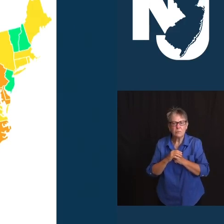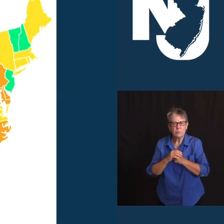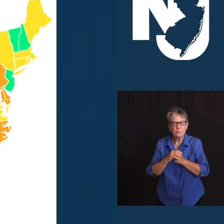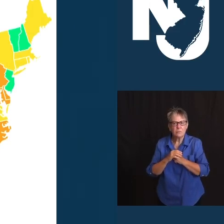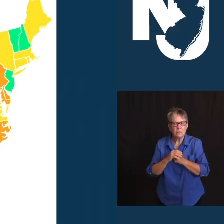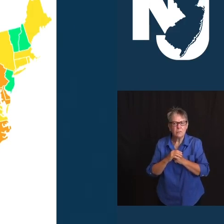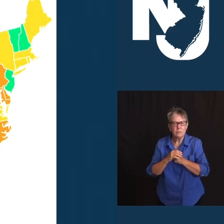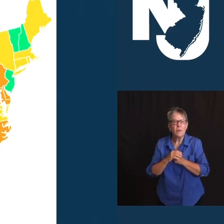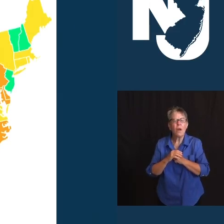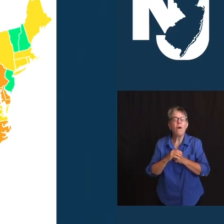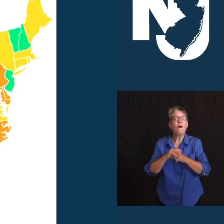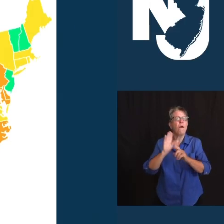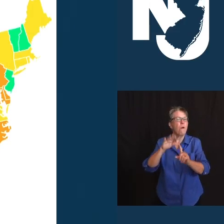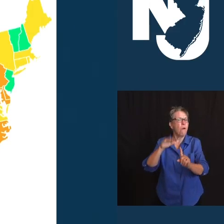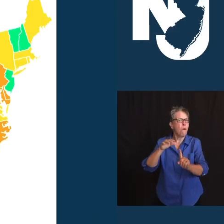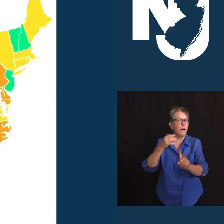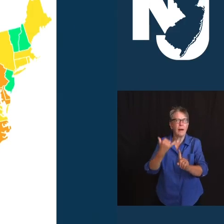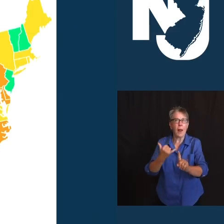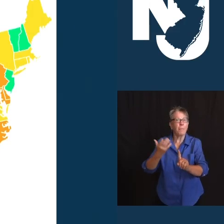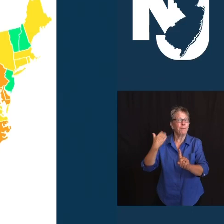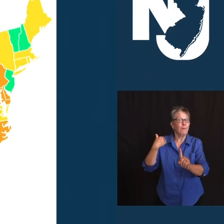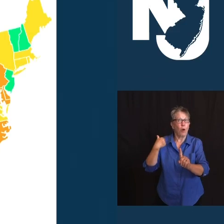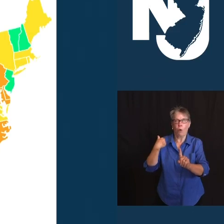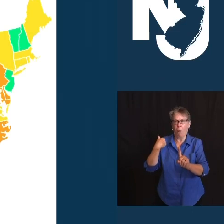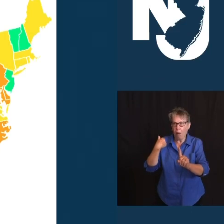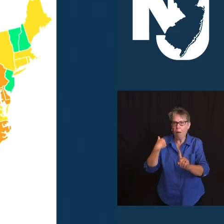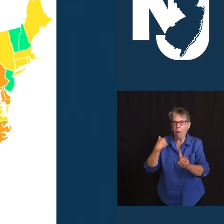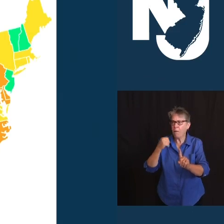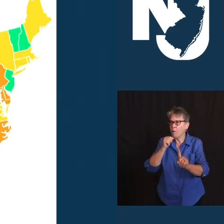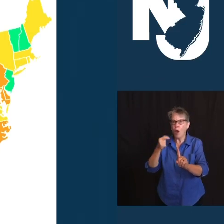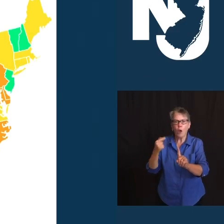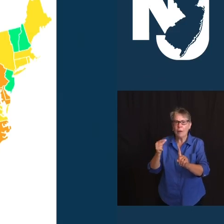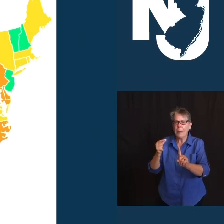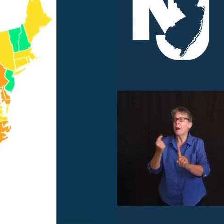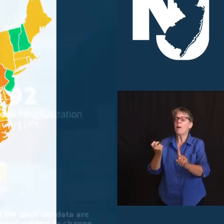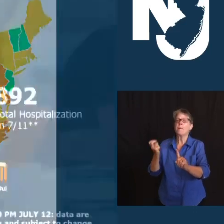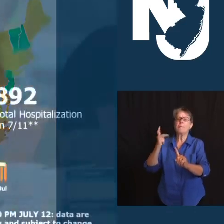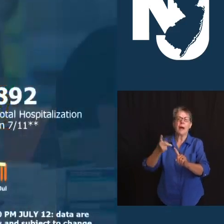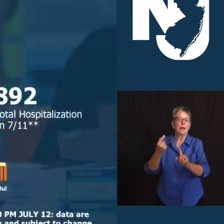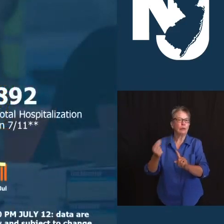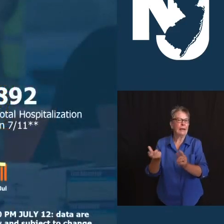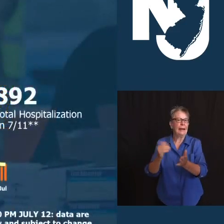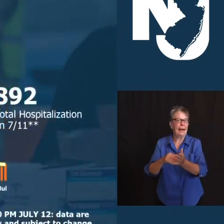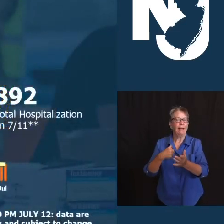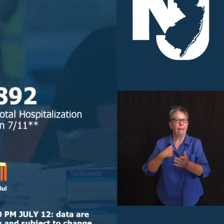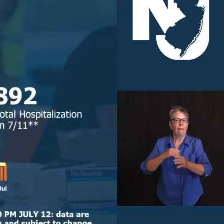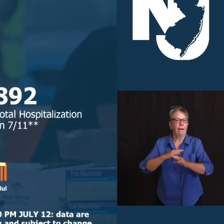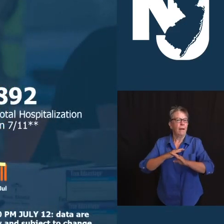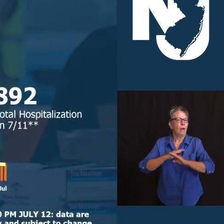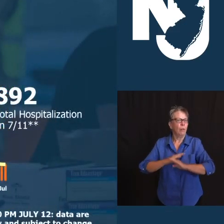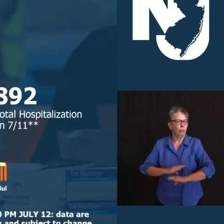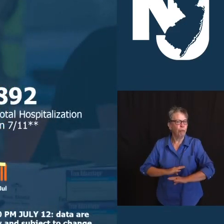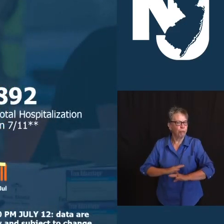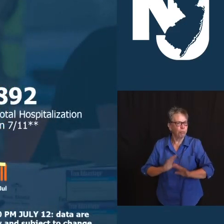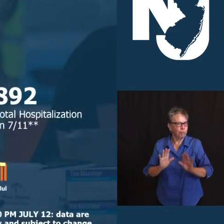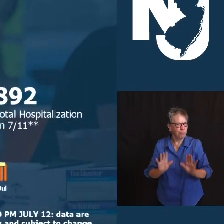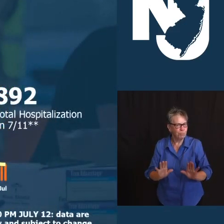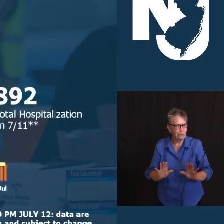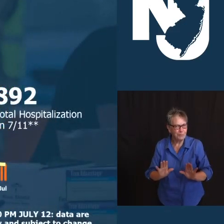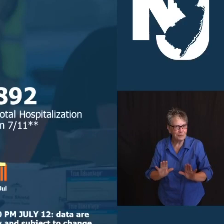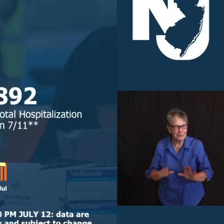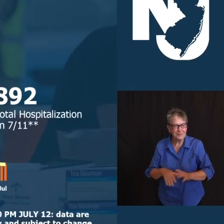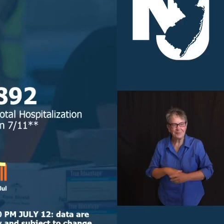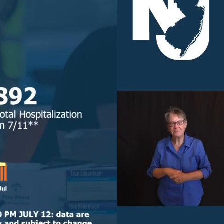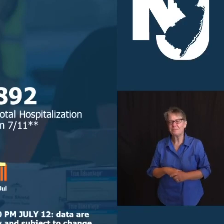with only New Hampshire and Vermont. In our hospitals, as of last night's reporting, there were 892